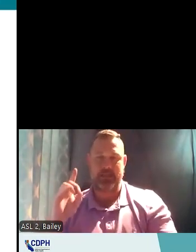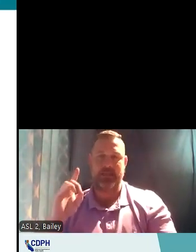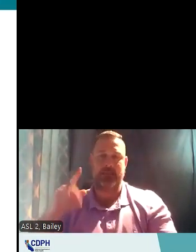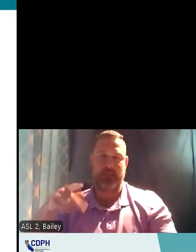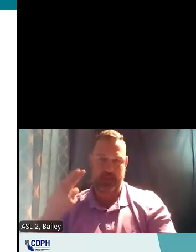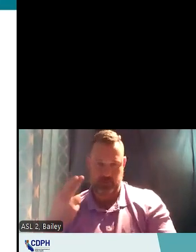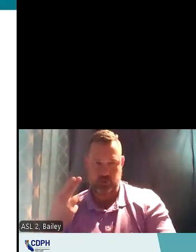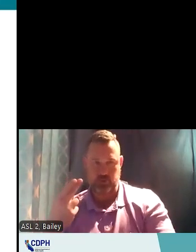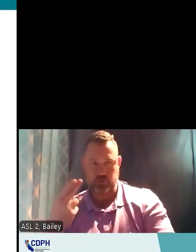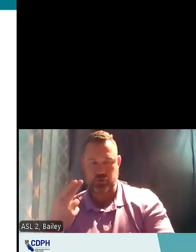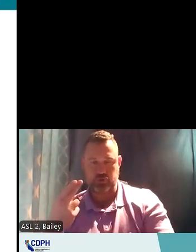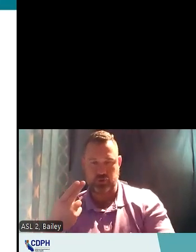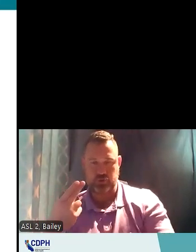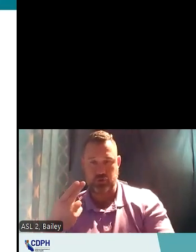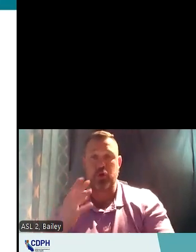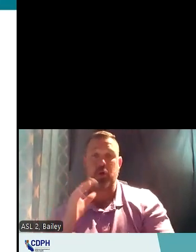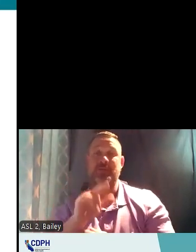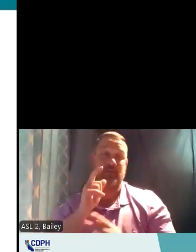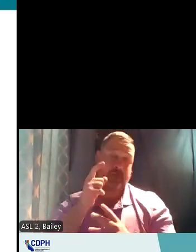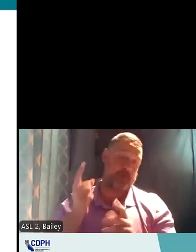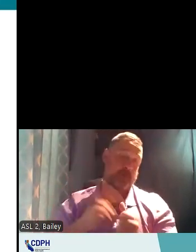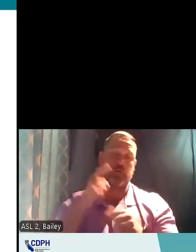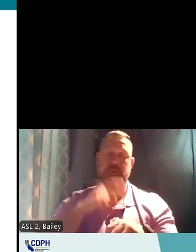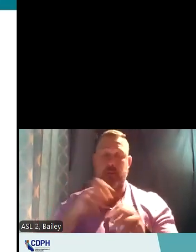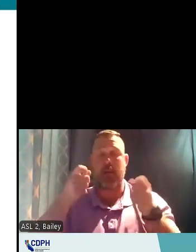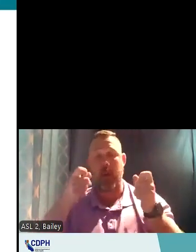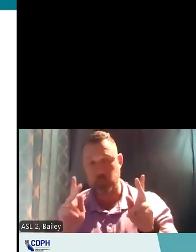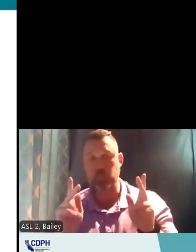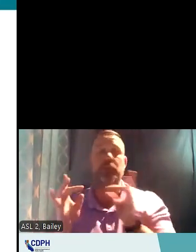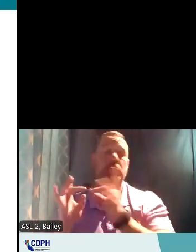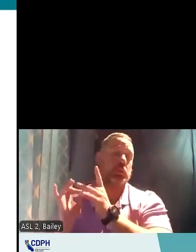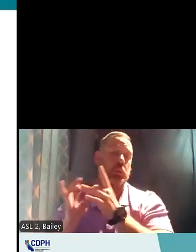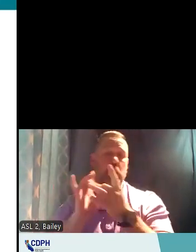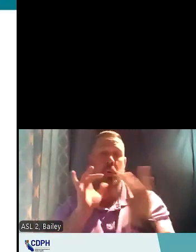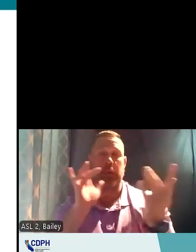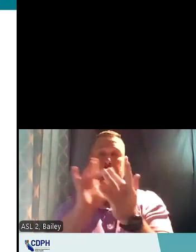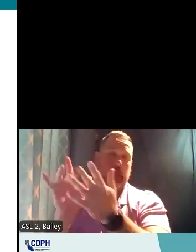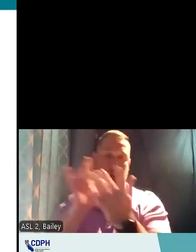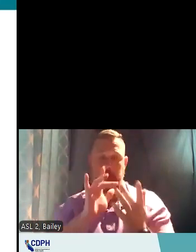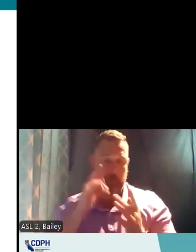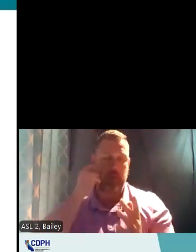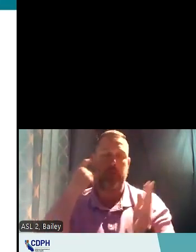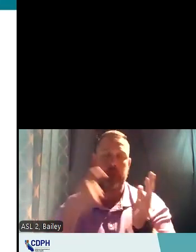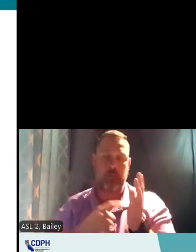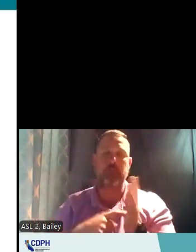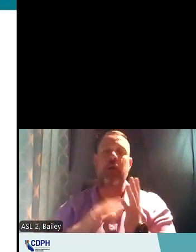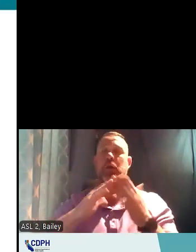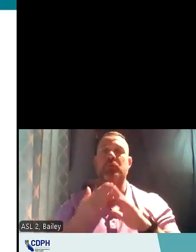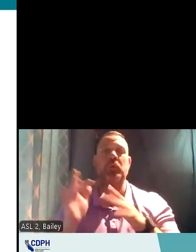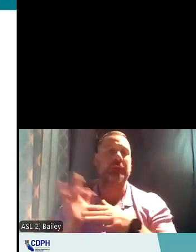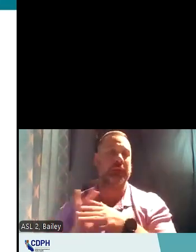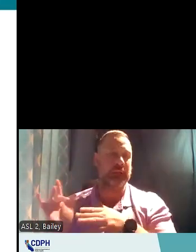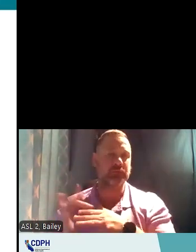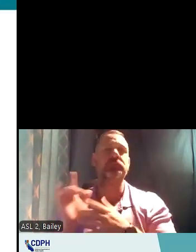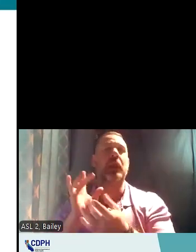time that all ADP-funded projects had an opportunity to connect and identify community and clinical linkages